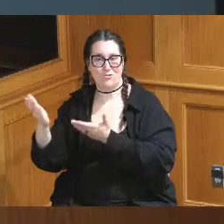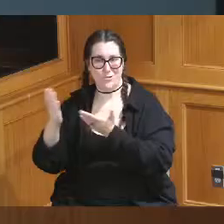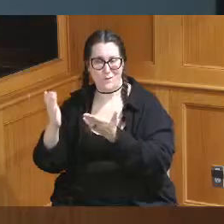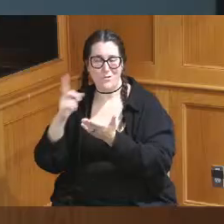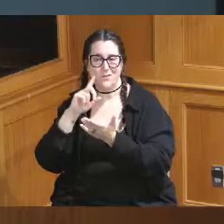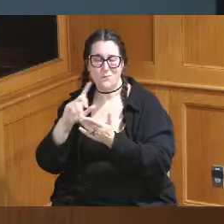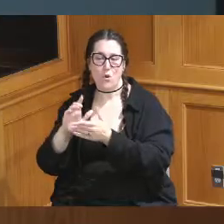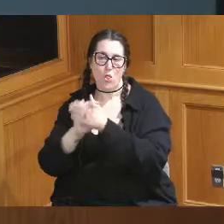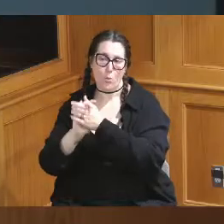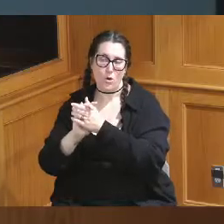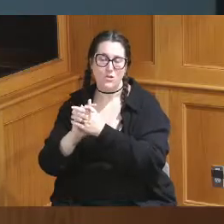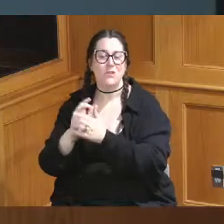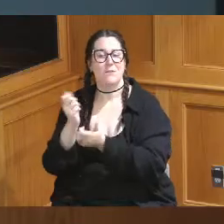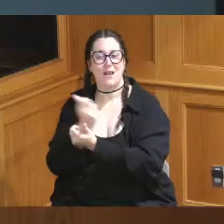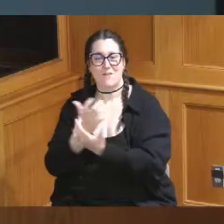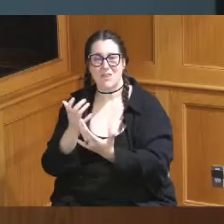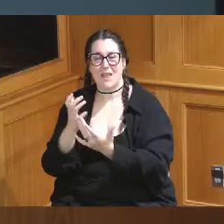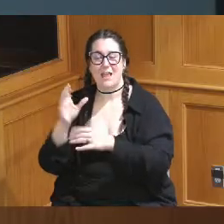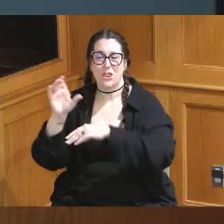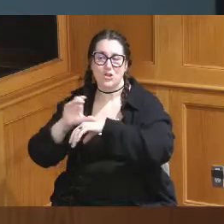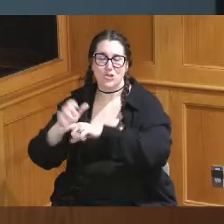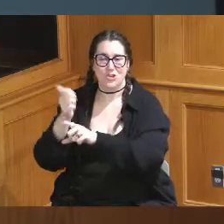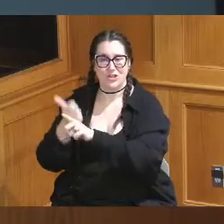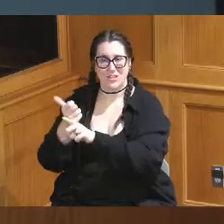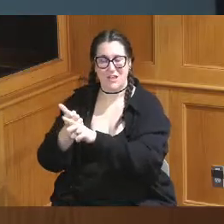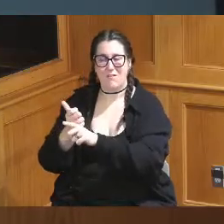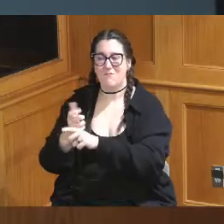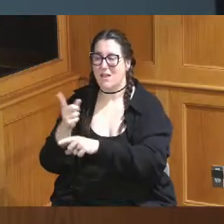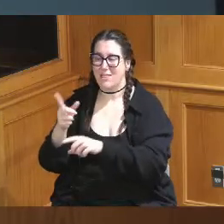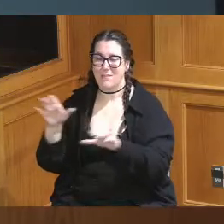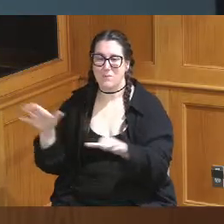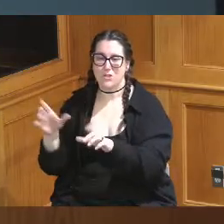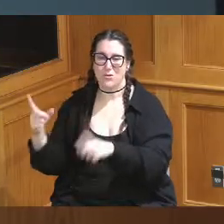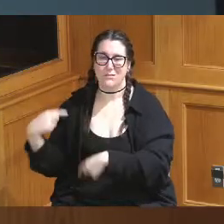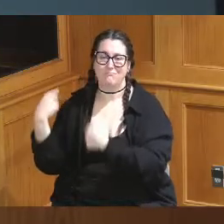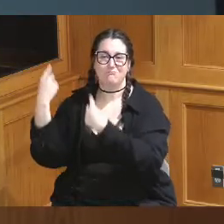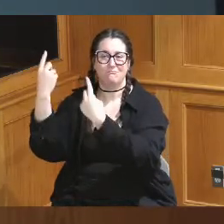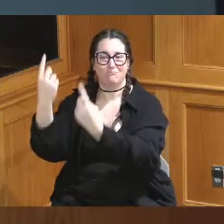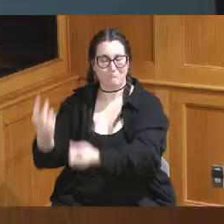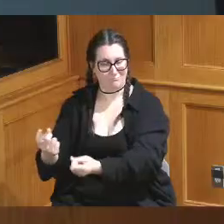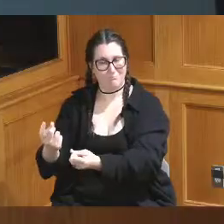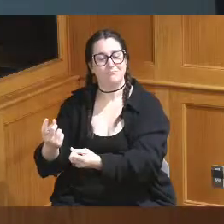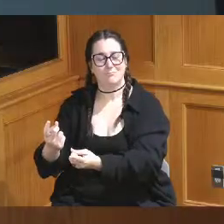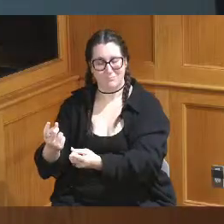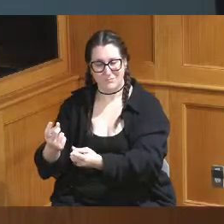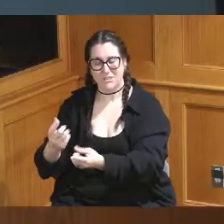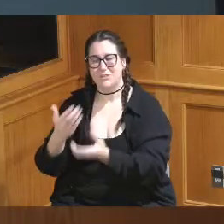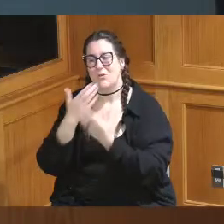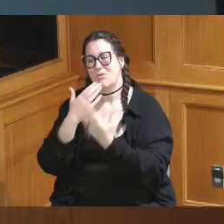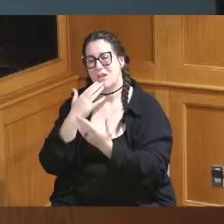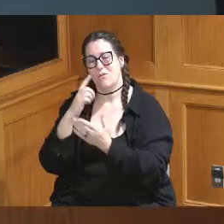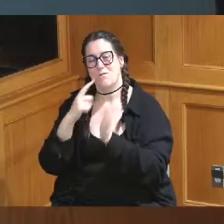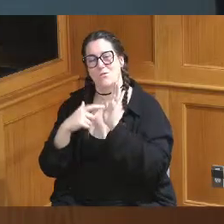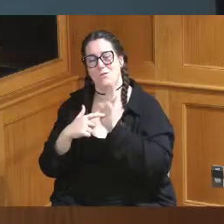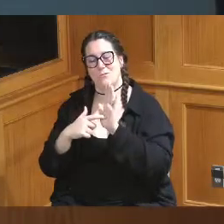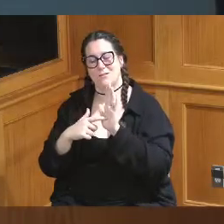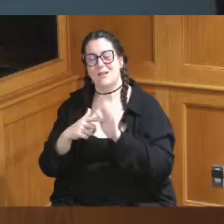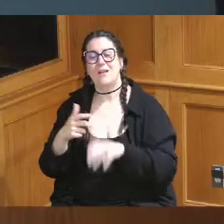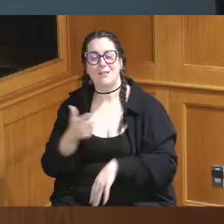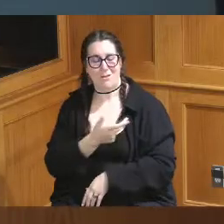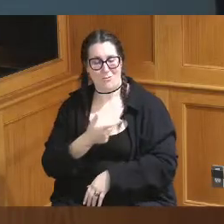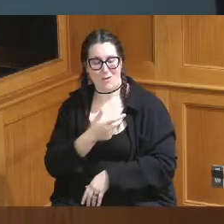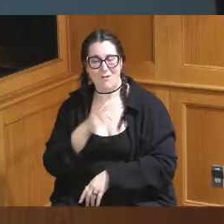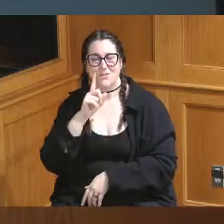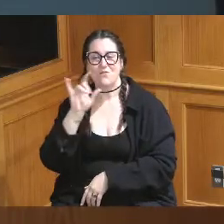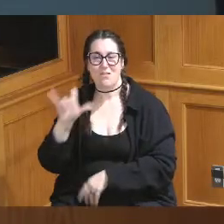or the worship service and the church, and what they did for the community over all these years. So I was happy to represent the commission on